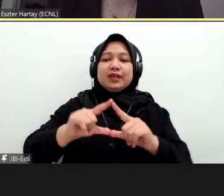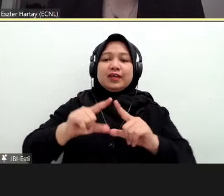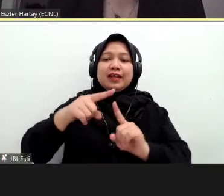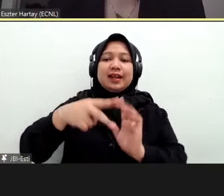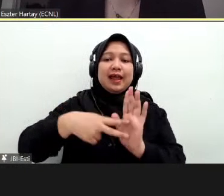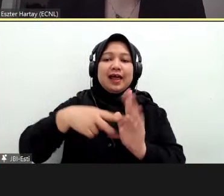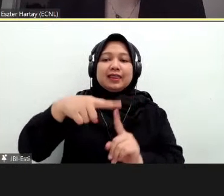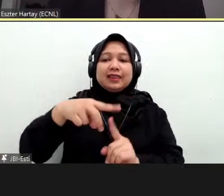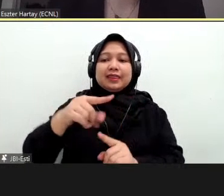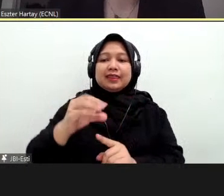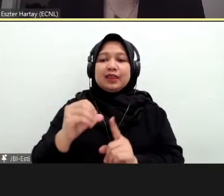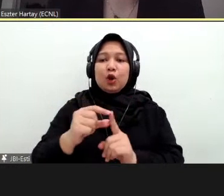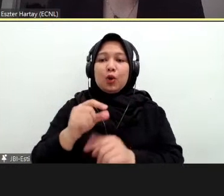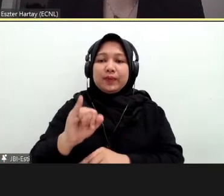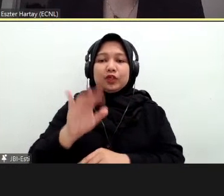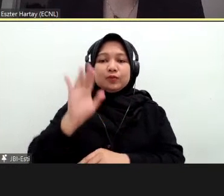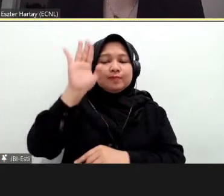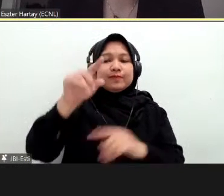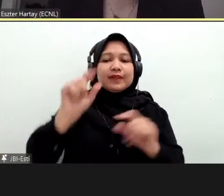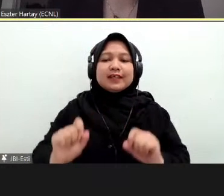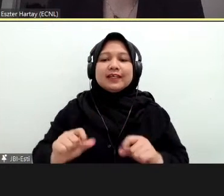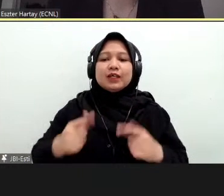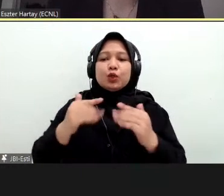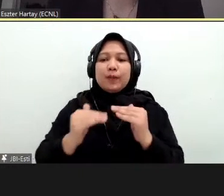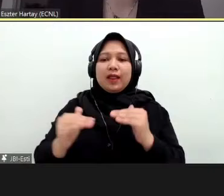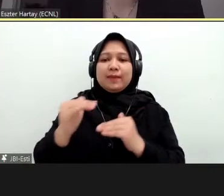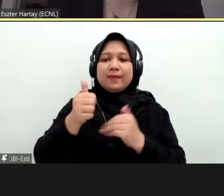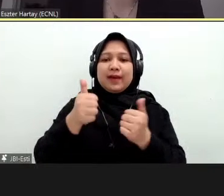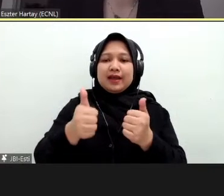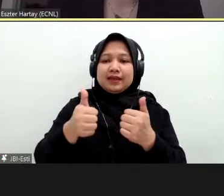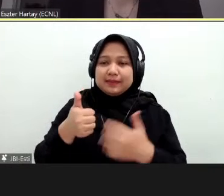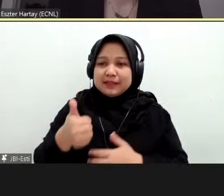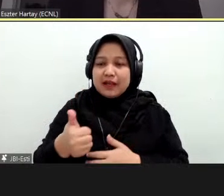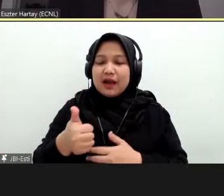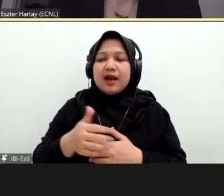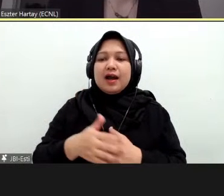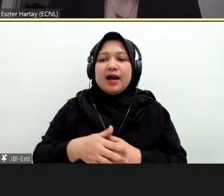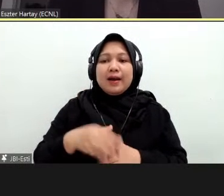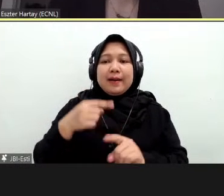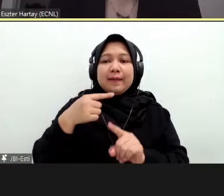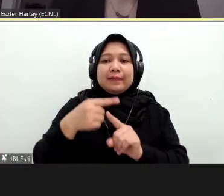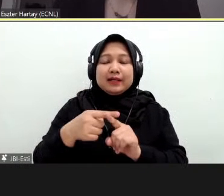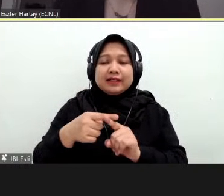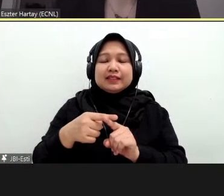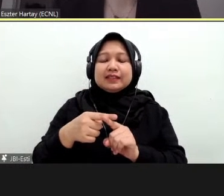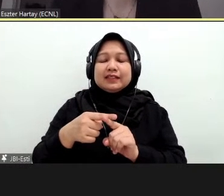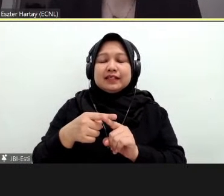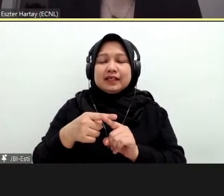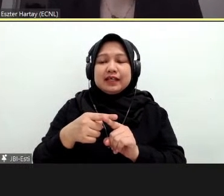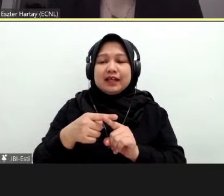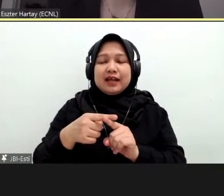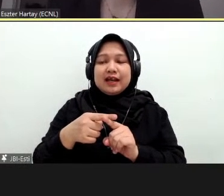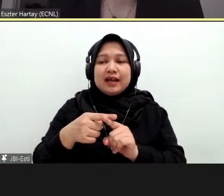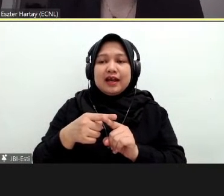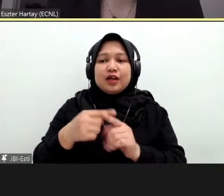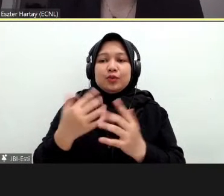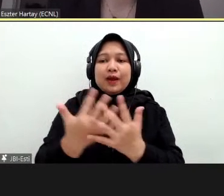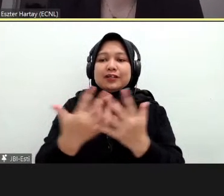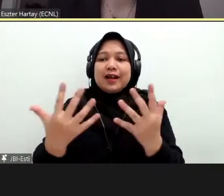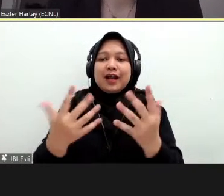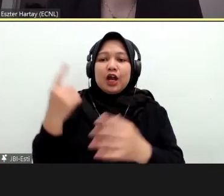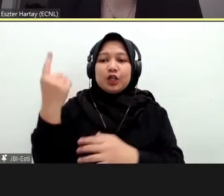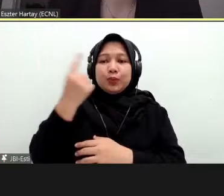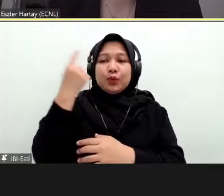the engagement of individuals and communities in this process. The research conducted by ECNI